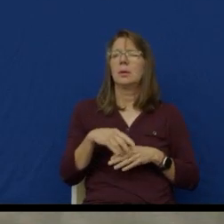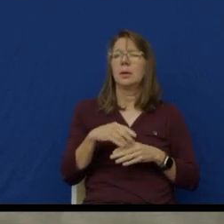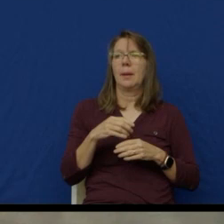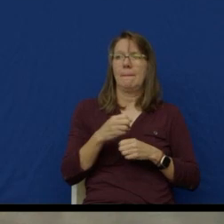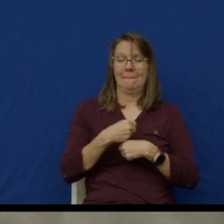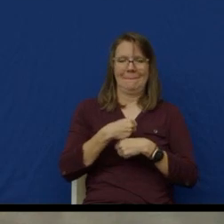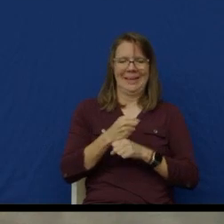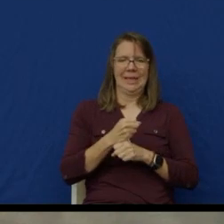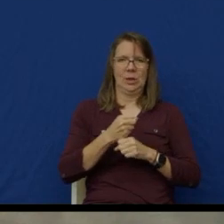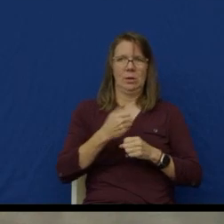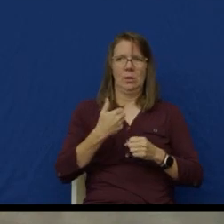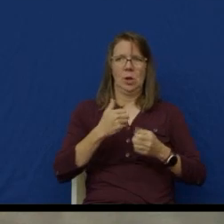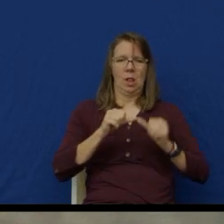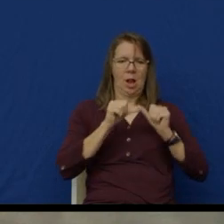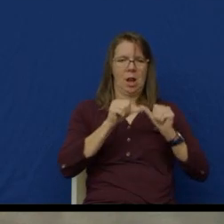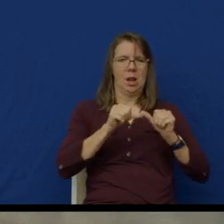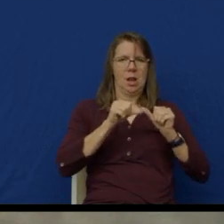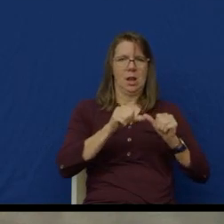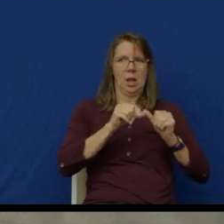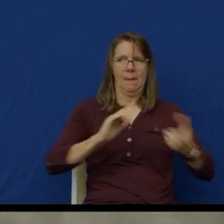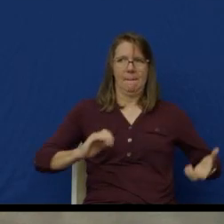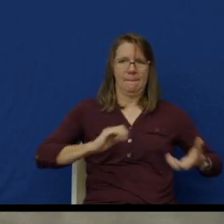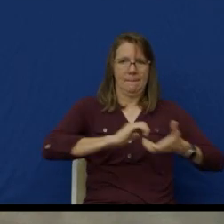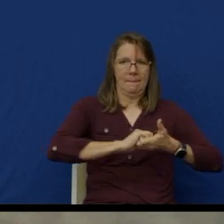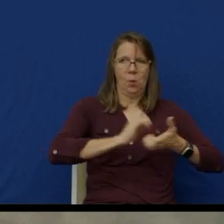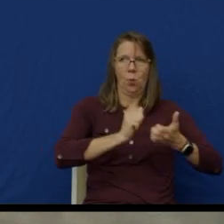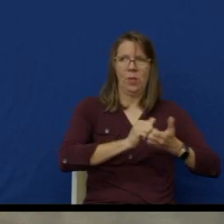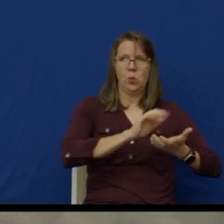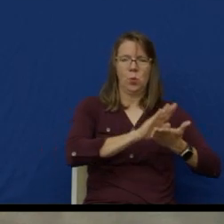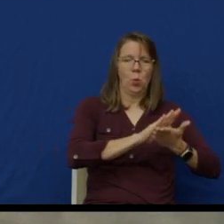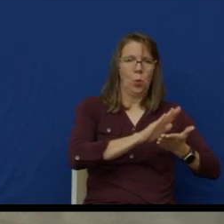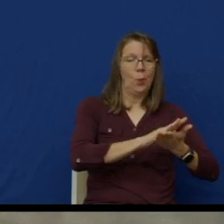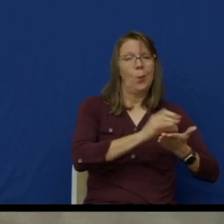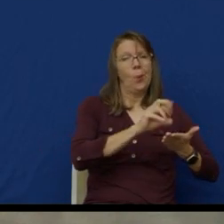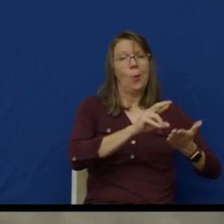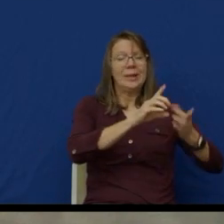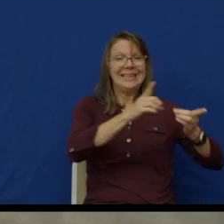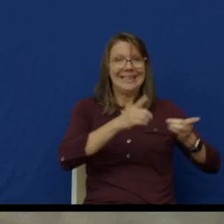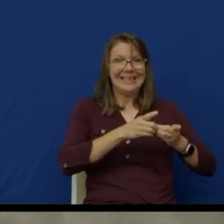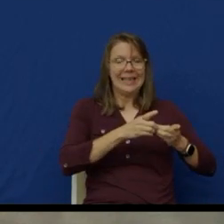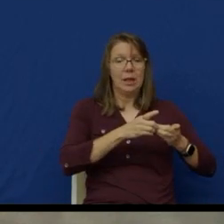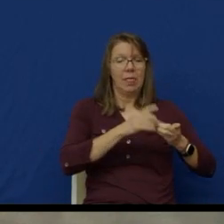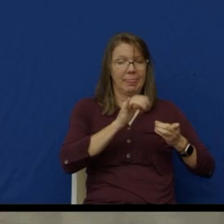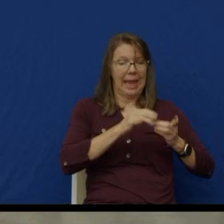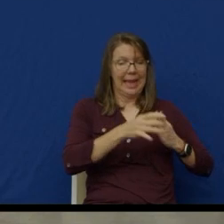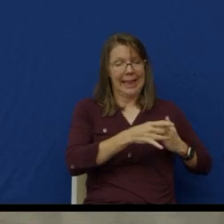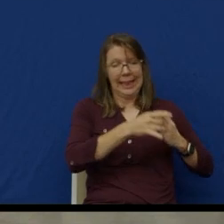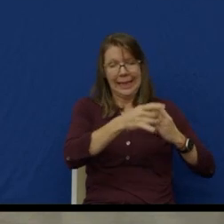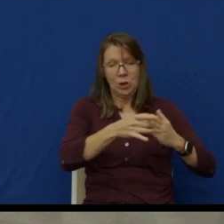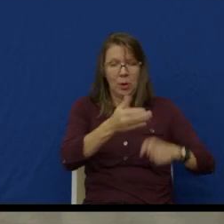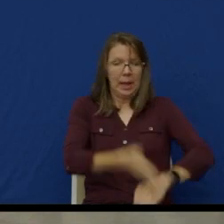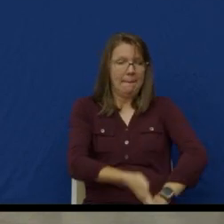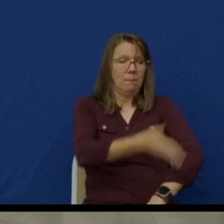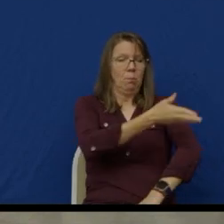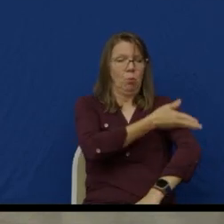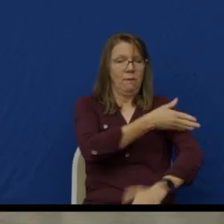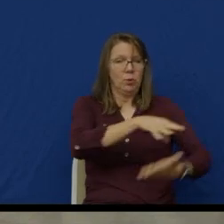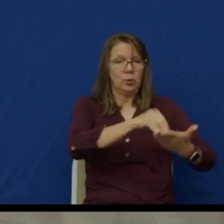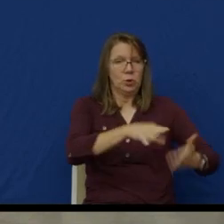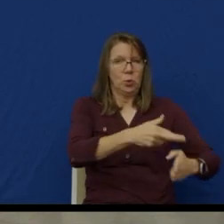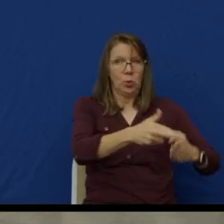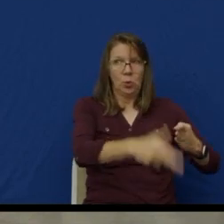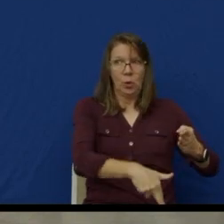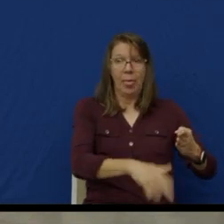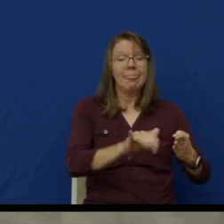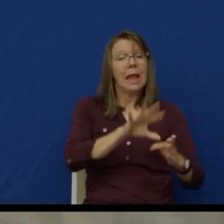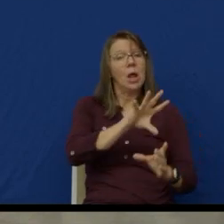strategic partnership between a business and school or district that leads to improved student outcomes, including but